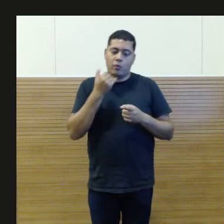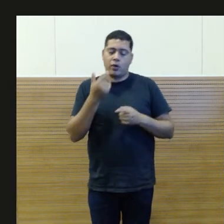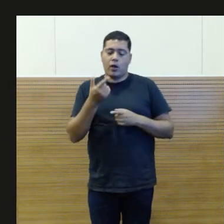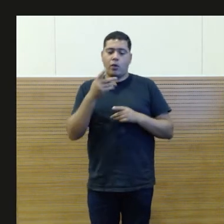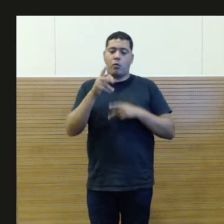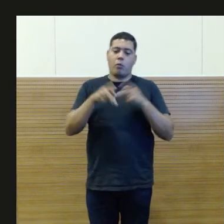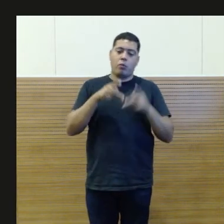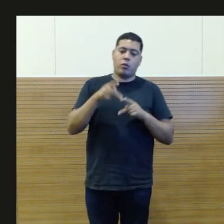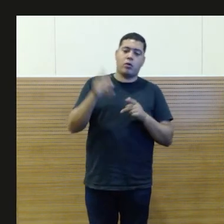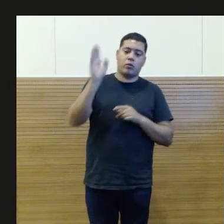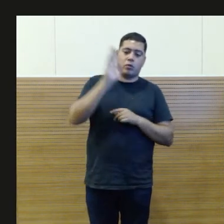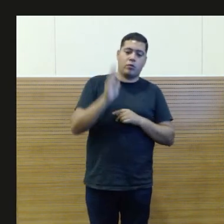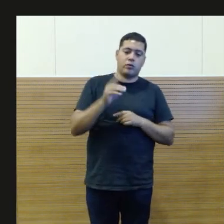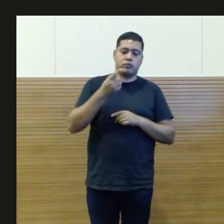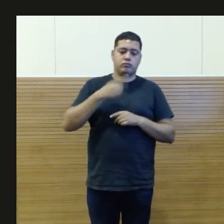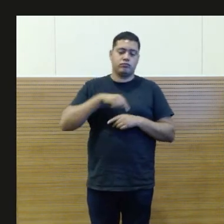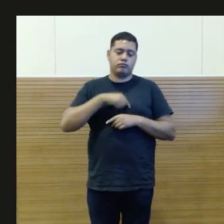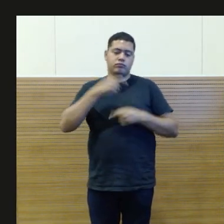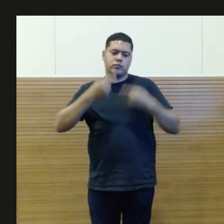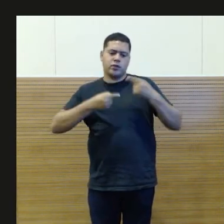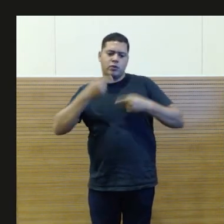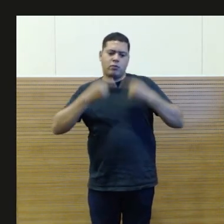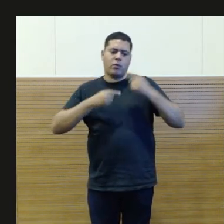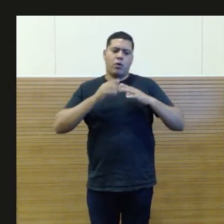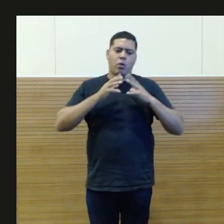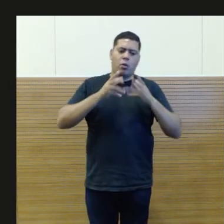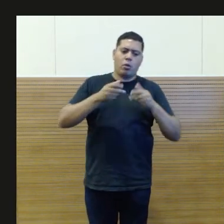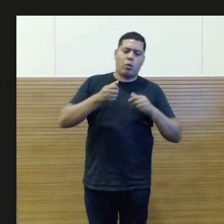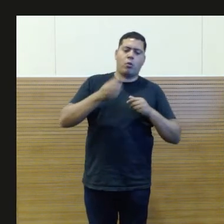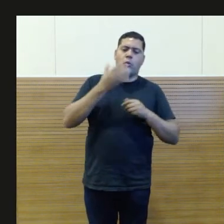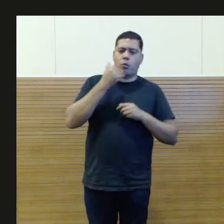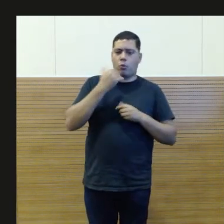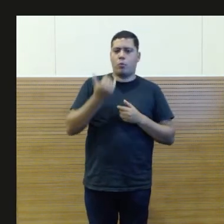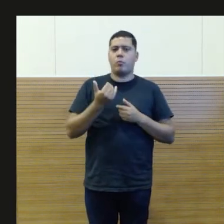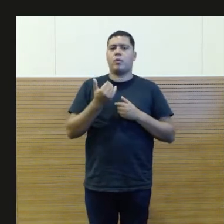cover, basically, together with the Ministry of Health and